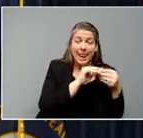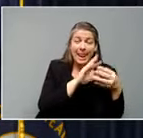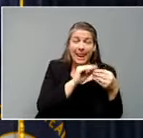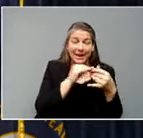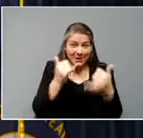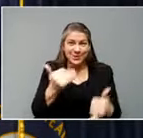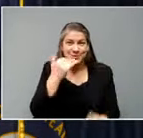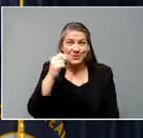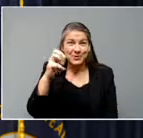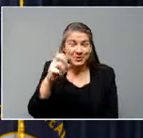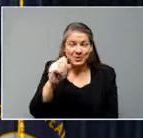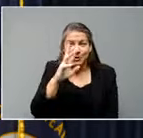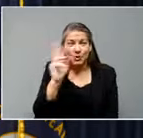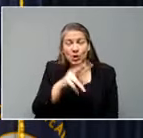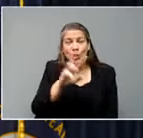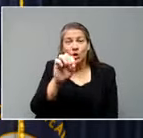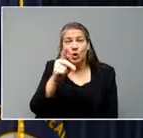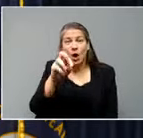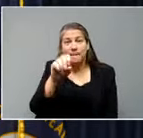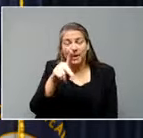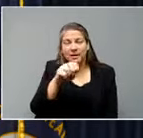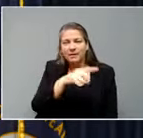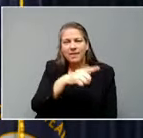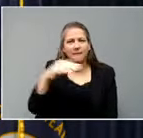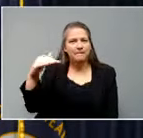Europe. And we see the plateau. But over the weekend,